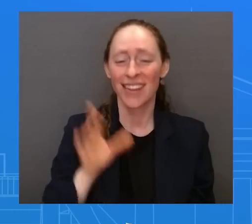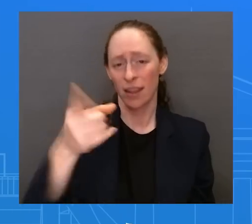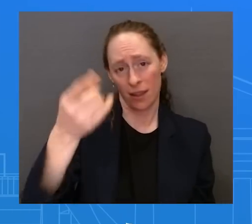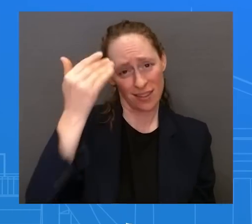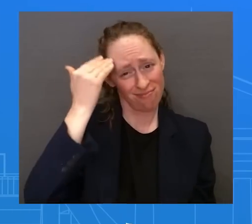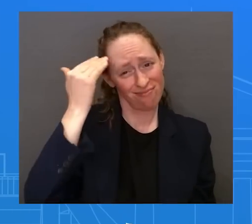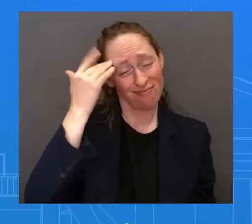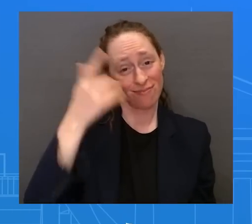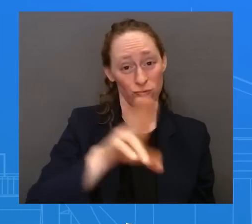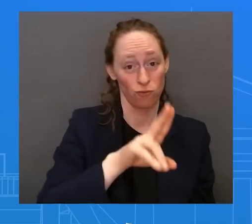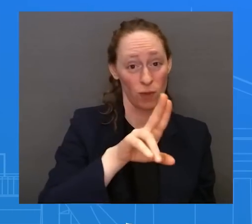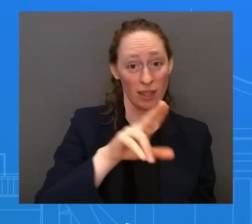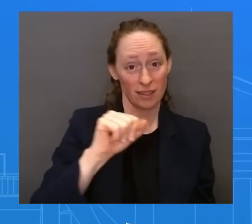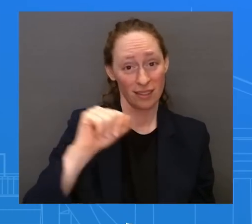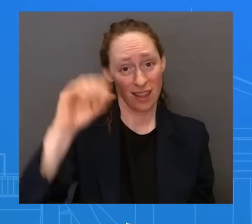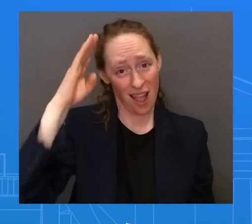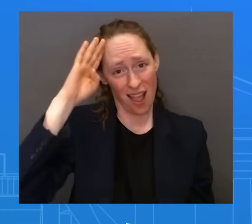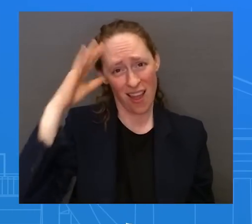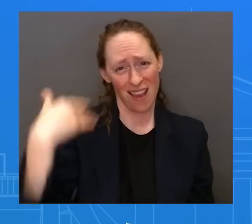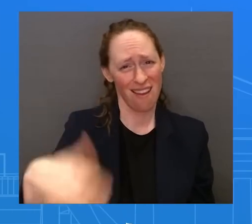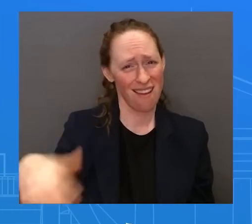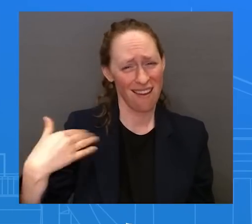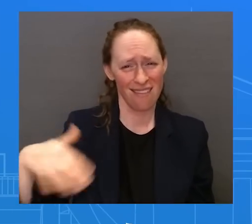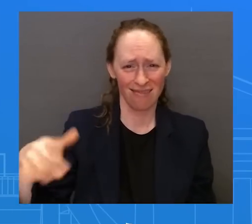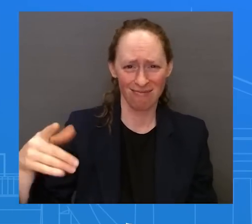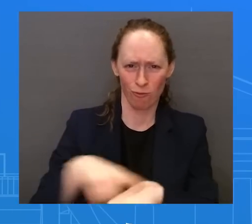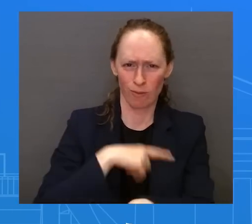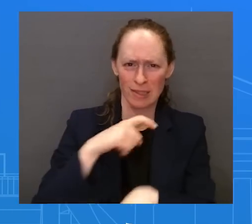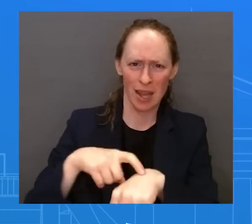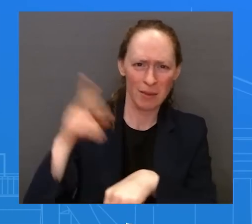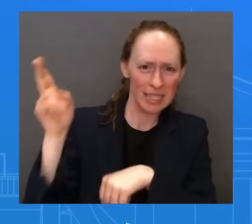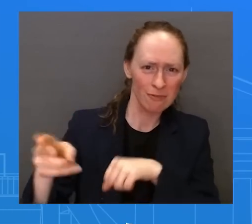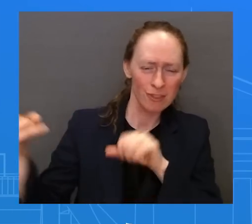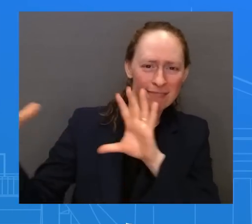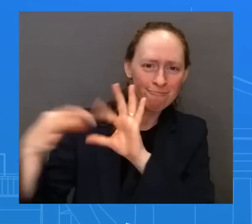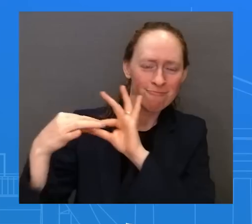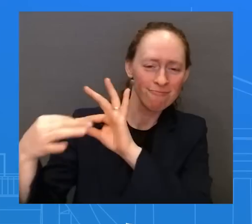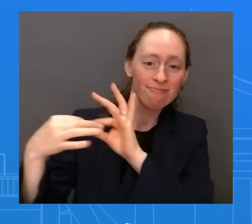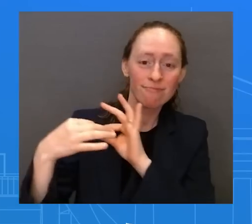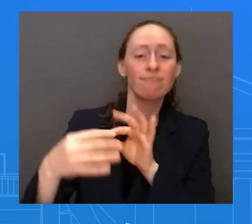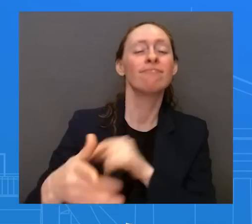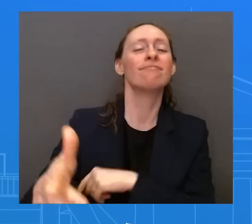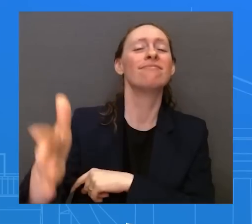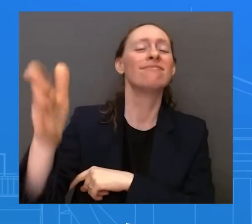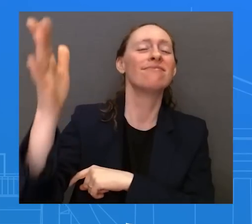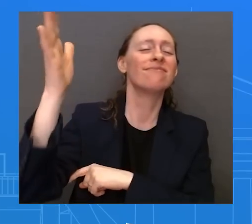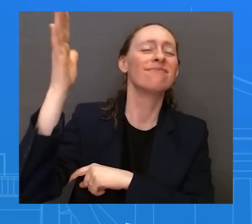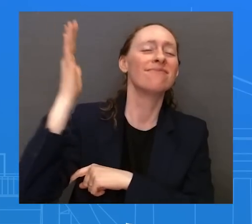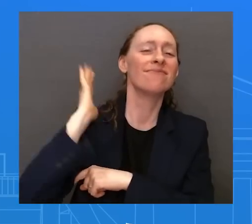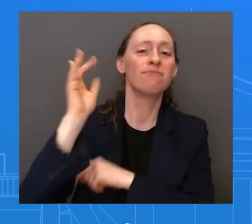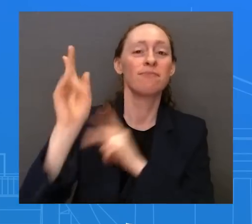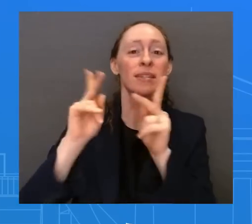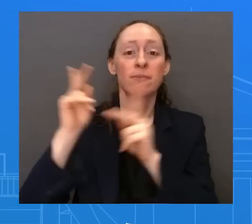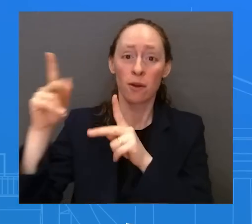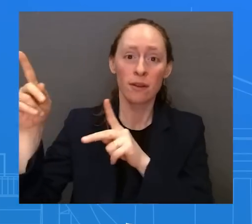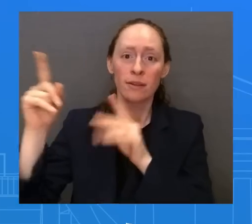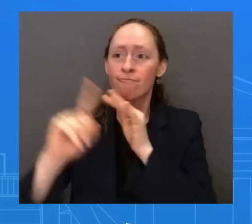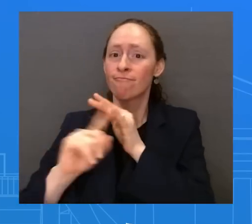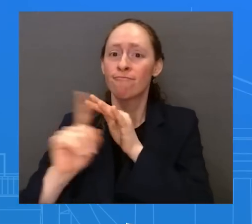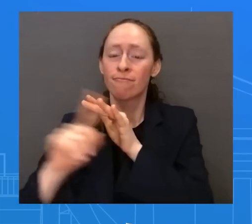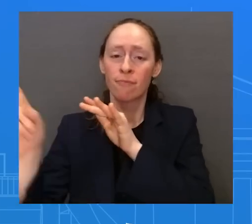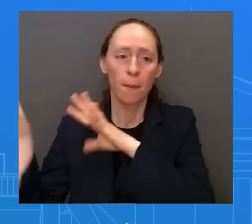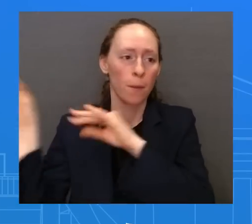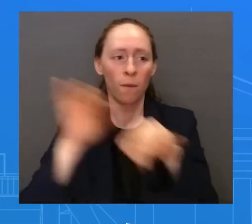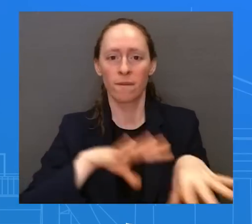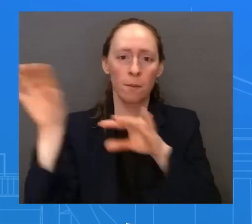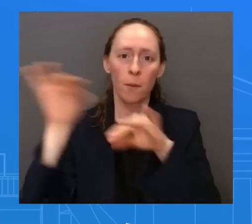when you think about the waves of Irish immigrants who help who help shape America's Spirit of Freedom that's incredibly important as